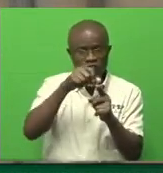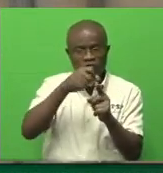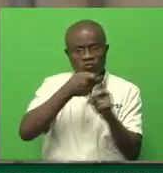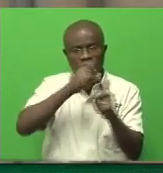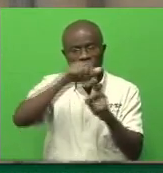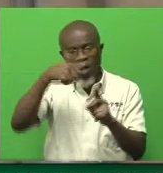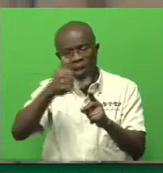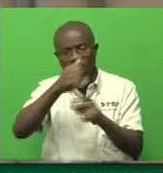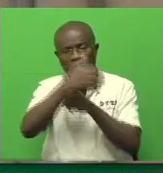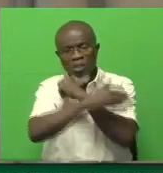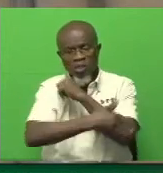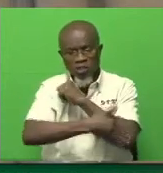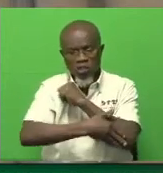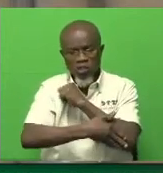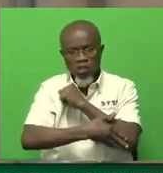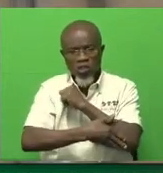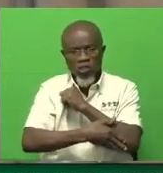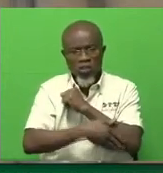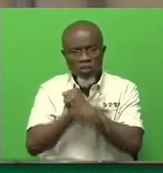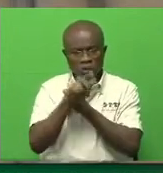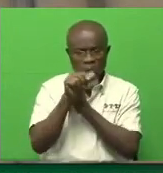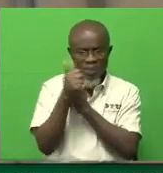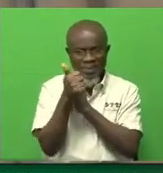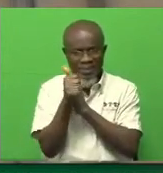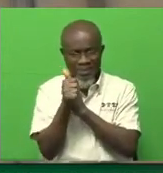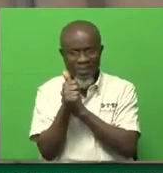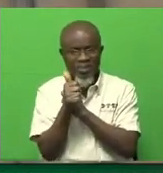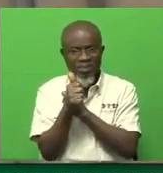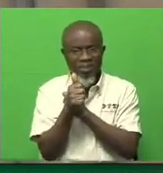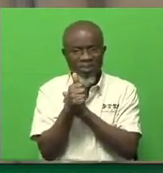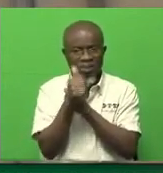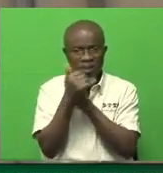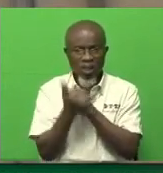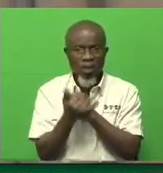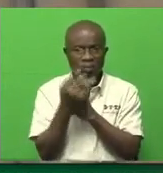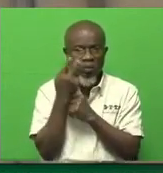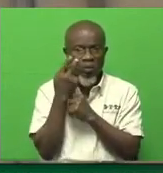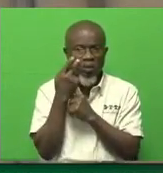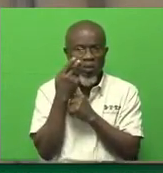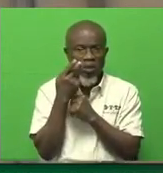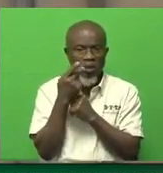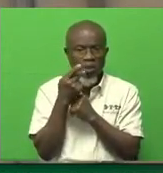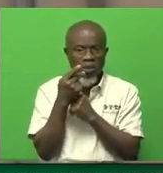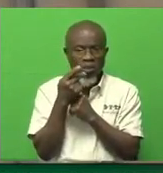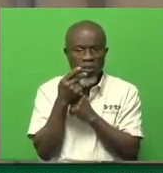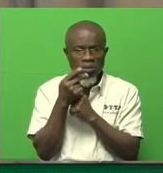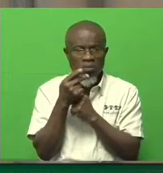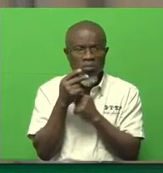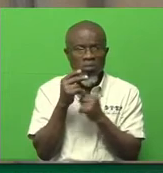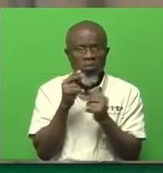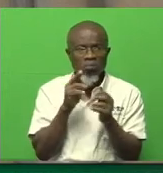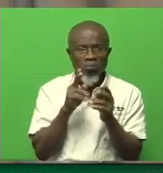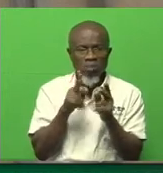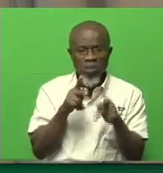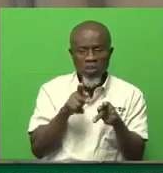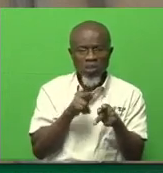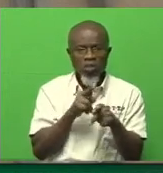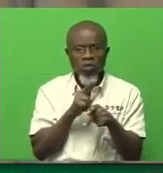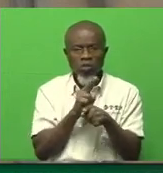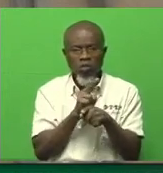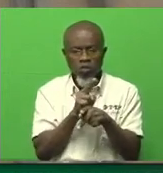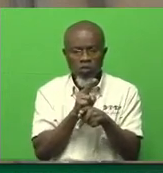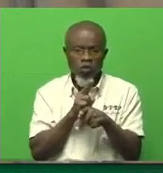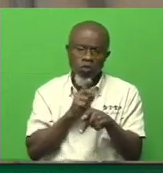it is unfortunate now that purveyors of Truth and fact have to work so much